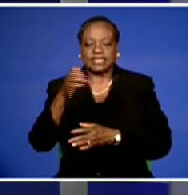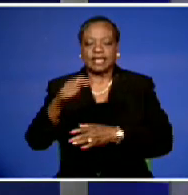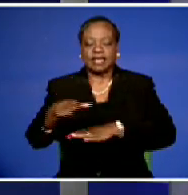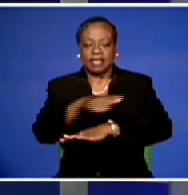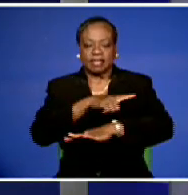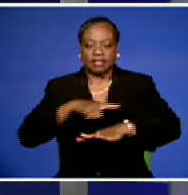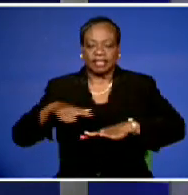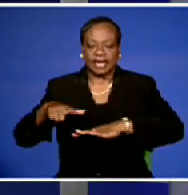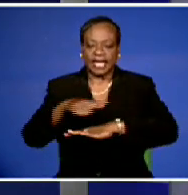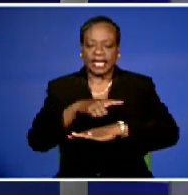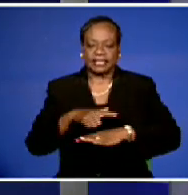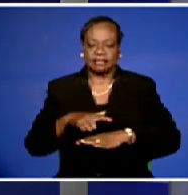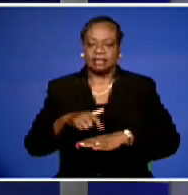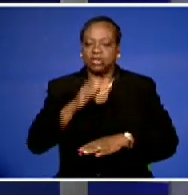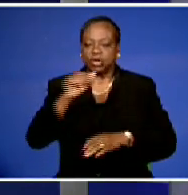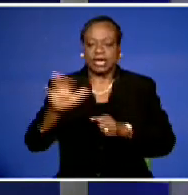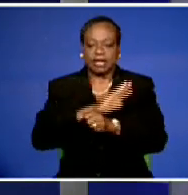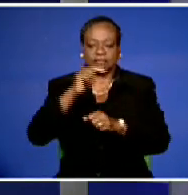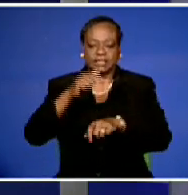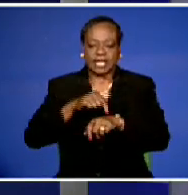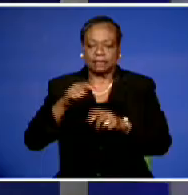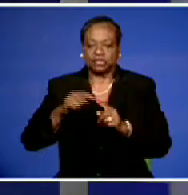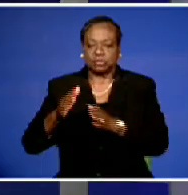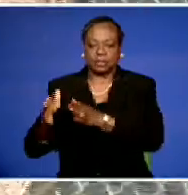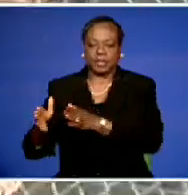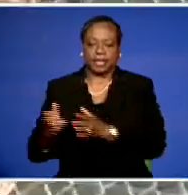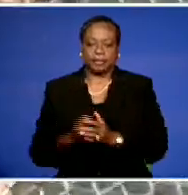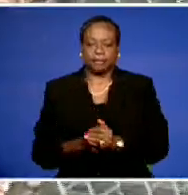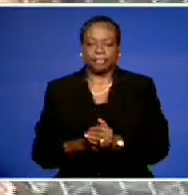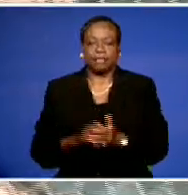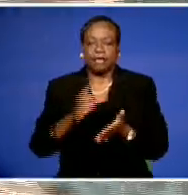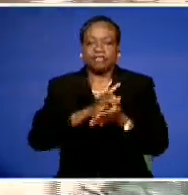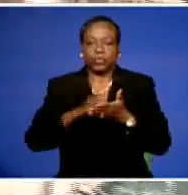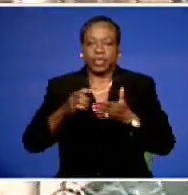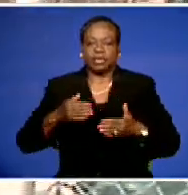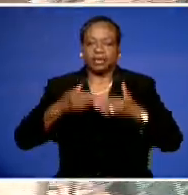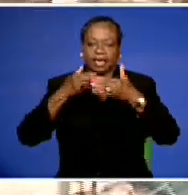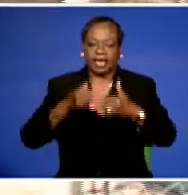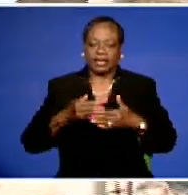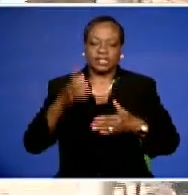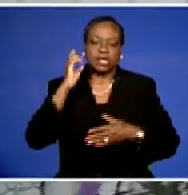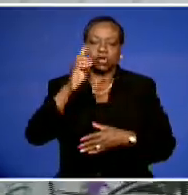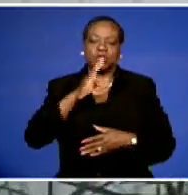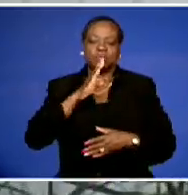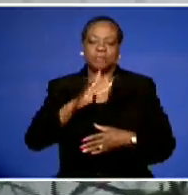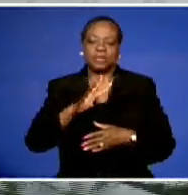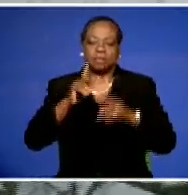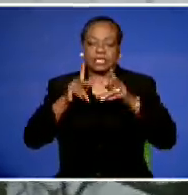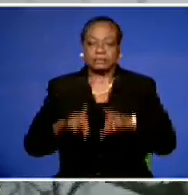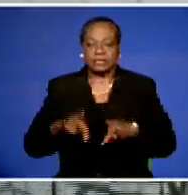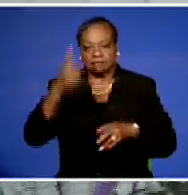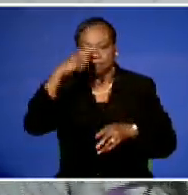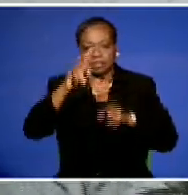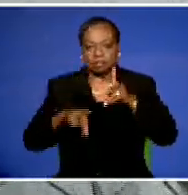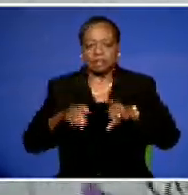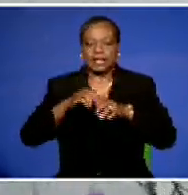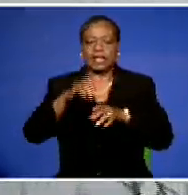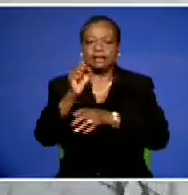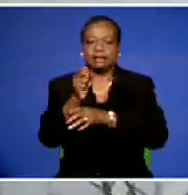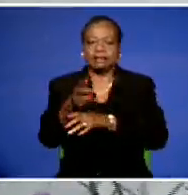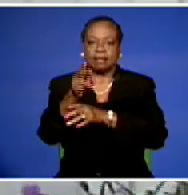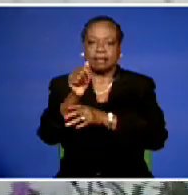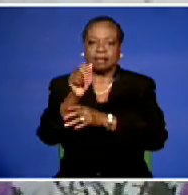their investments. Here's Betty Thompson-Moss. The week ahead could bring new possibilities for those residents in shanty